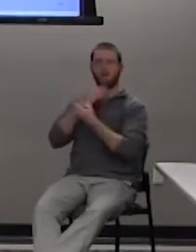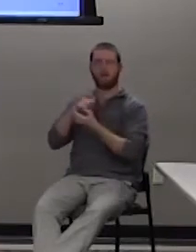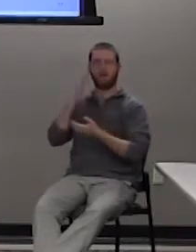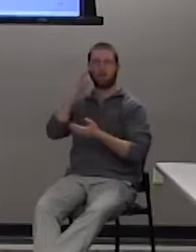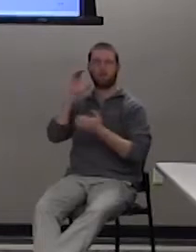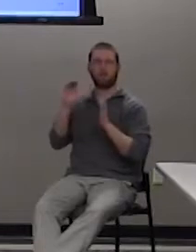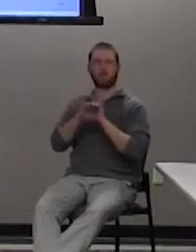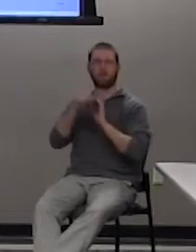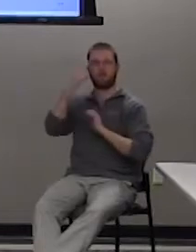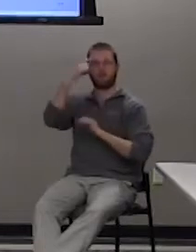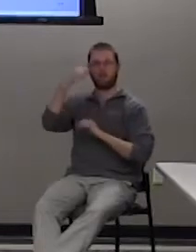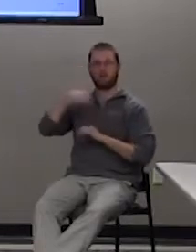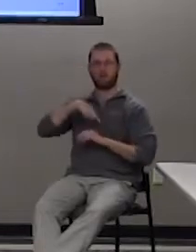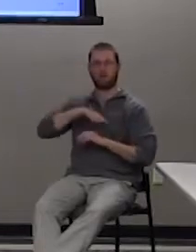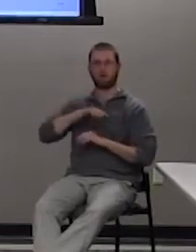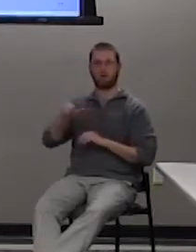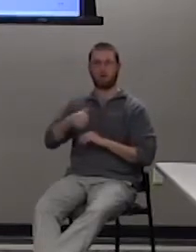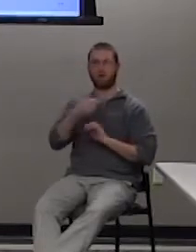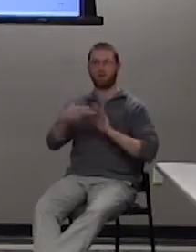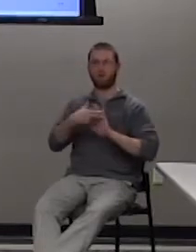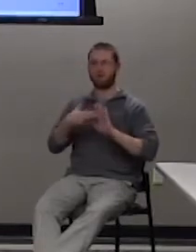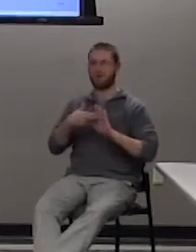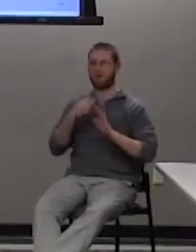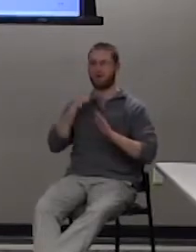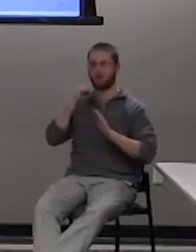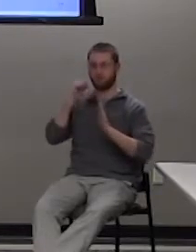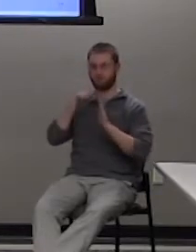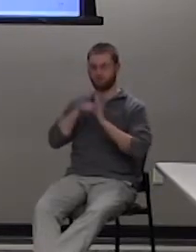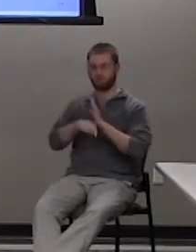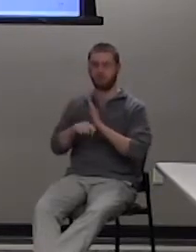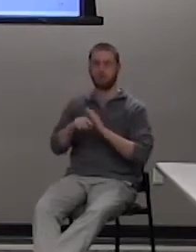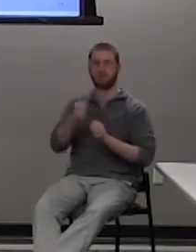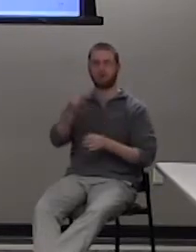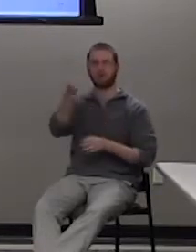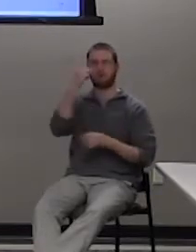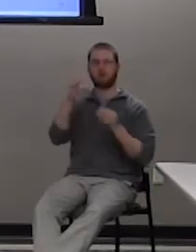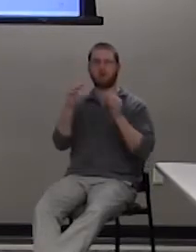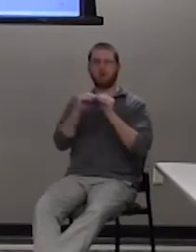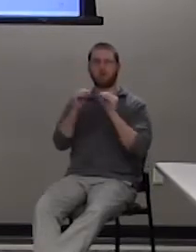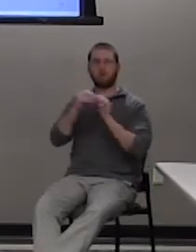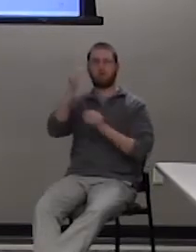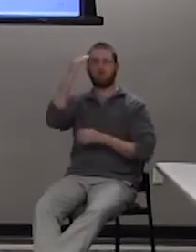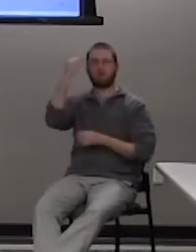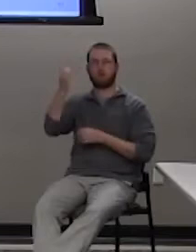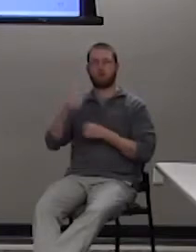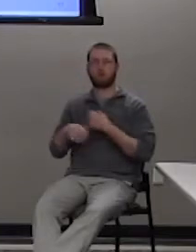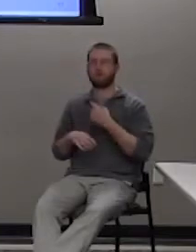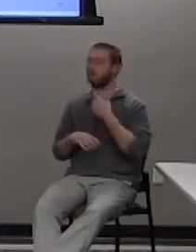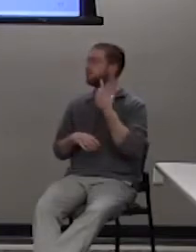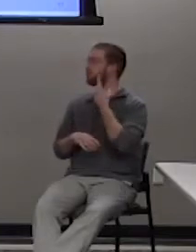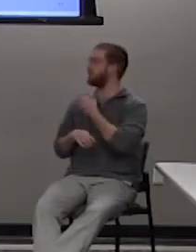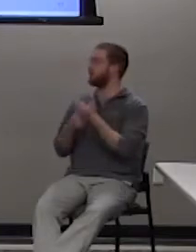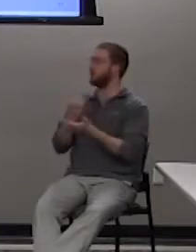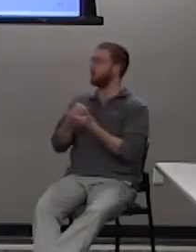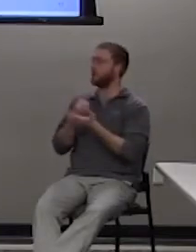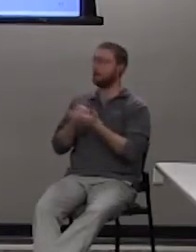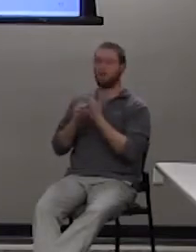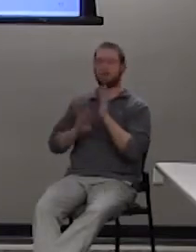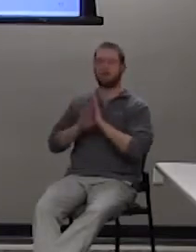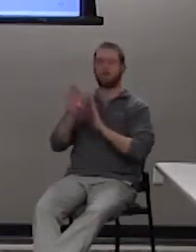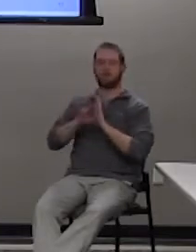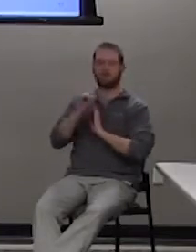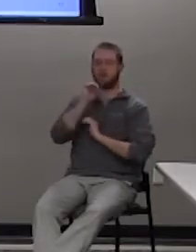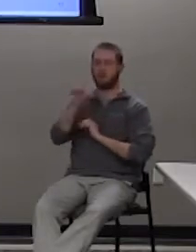us. That's why I want to dig in deep and say, let's find out where the real... Absolutely. Economic development is just